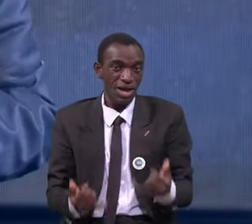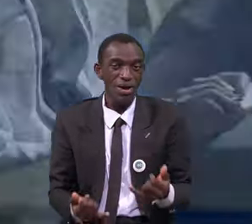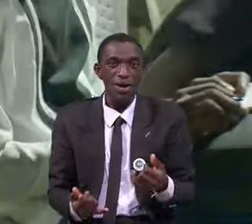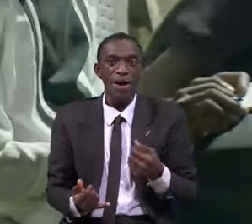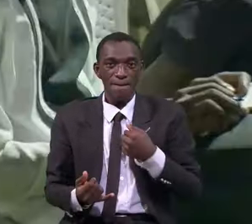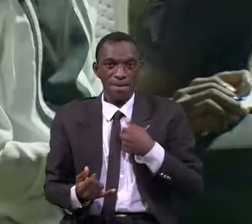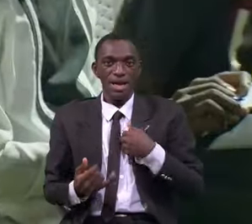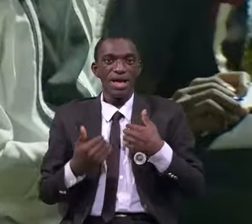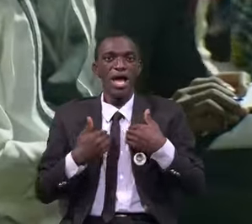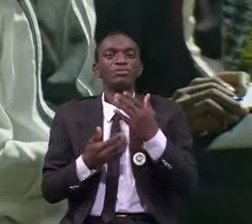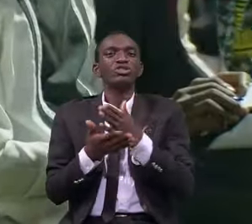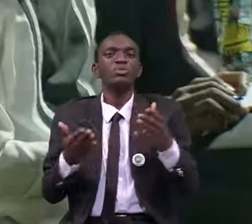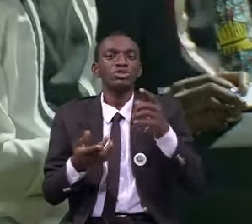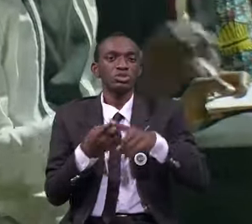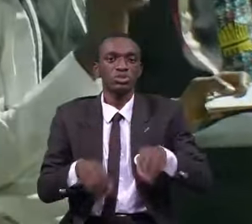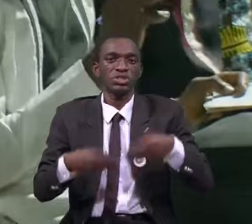to give you.